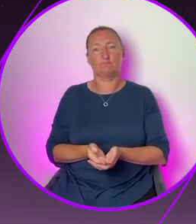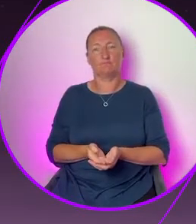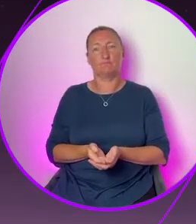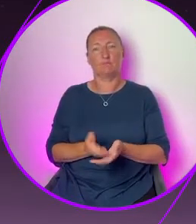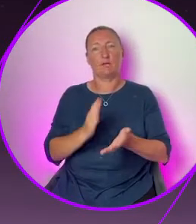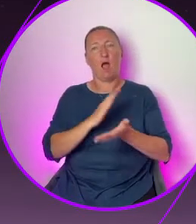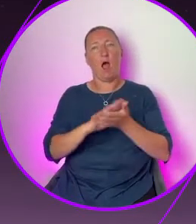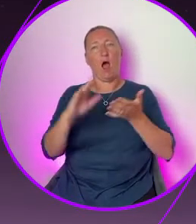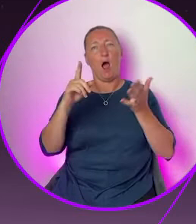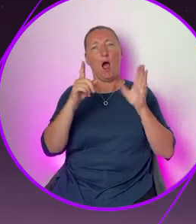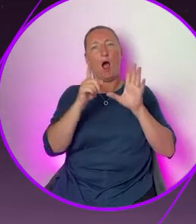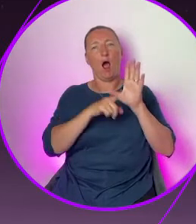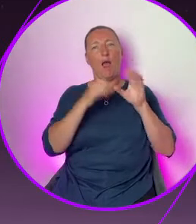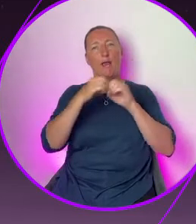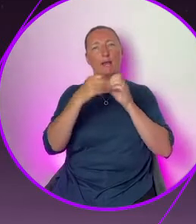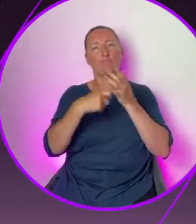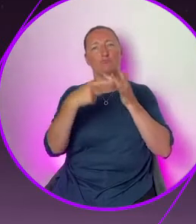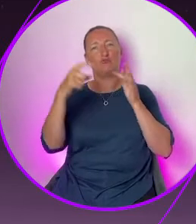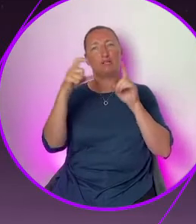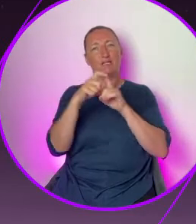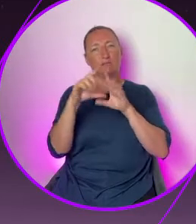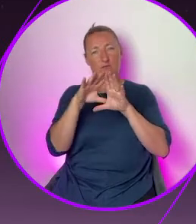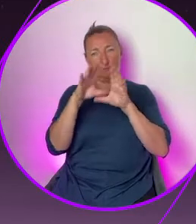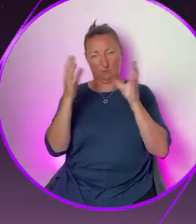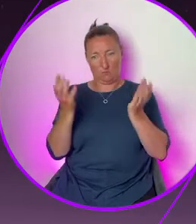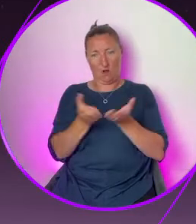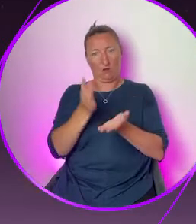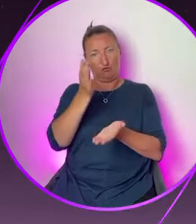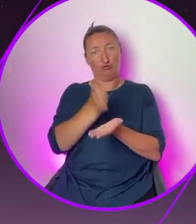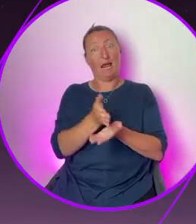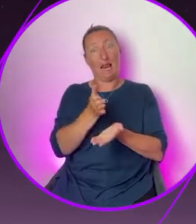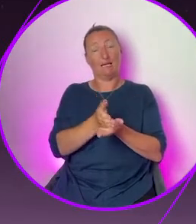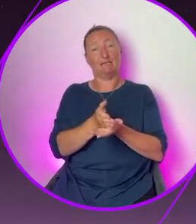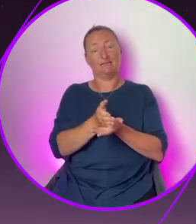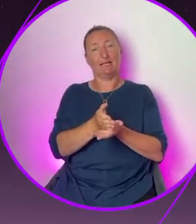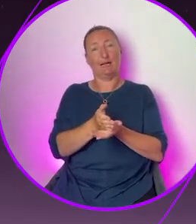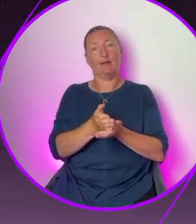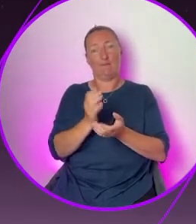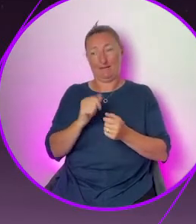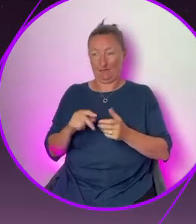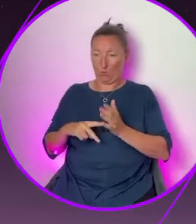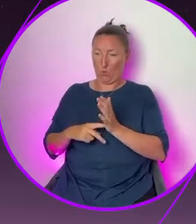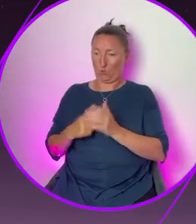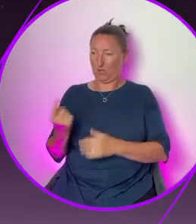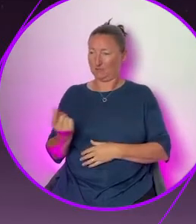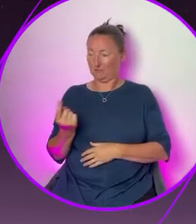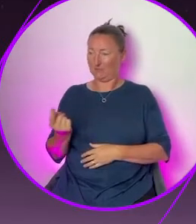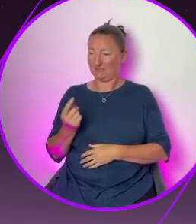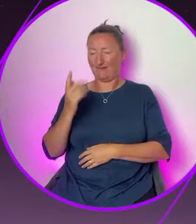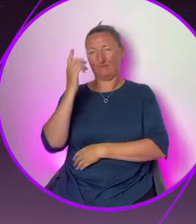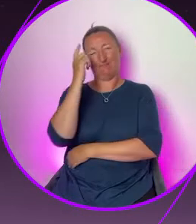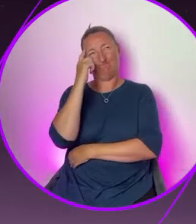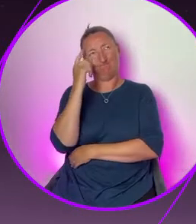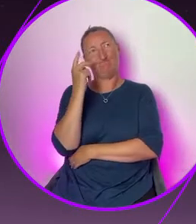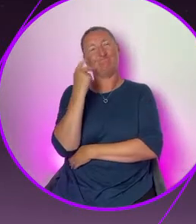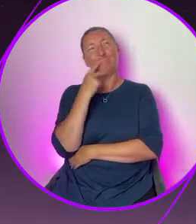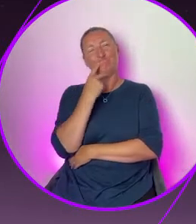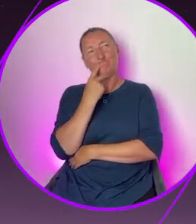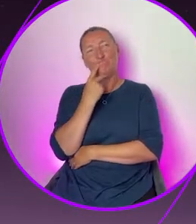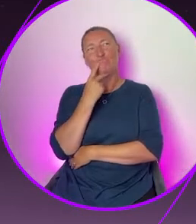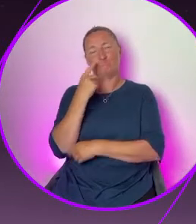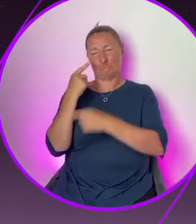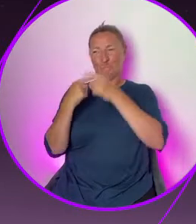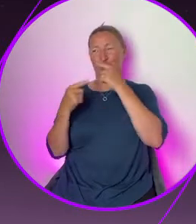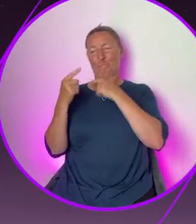that hybridized reality requires the organization to rethink the principles upon which decisions